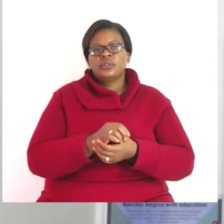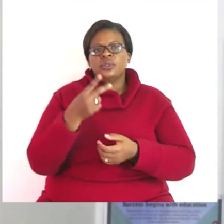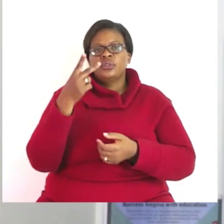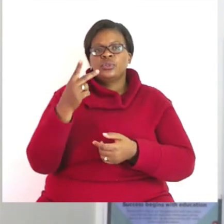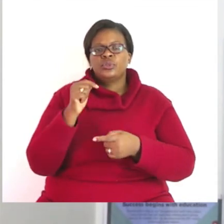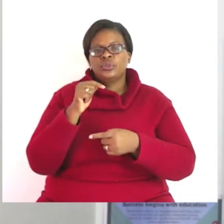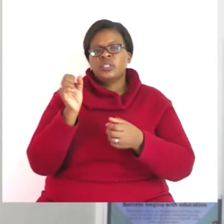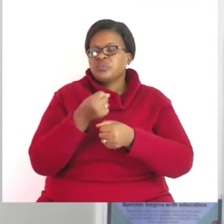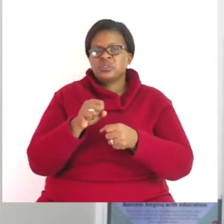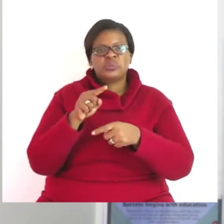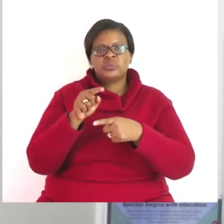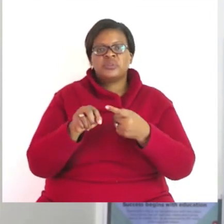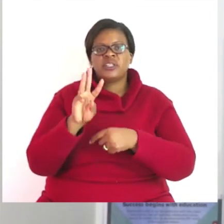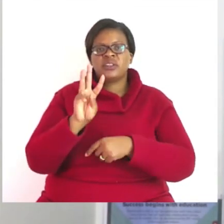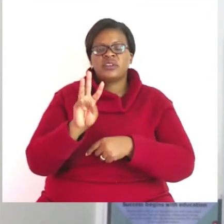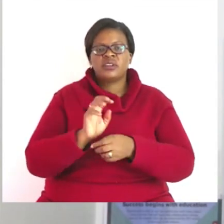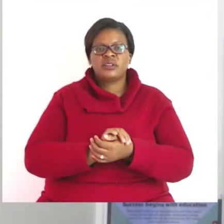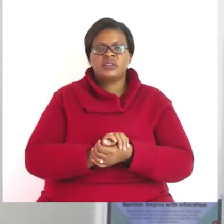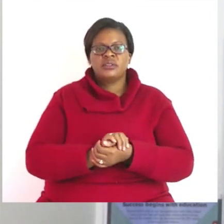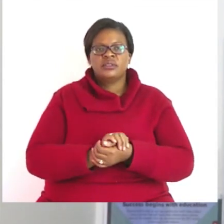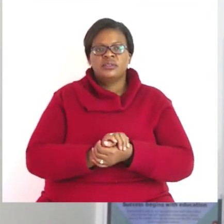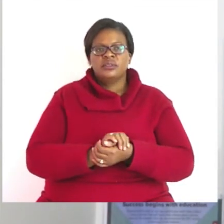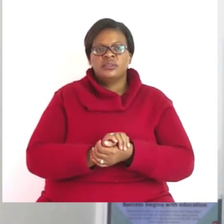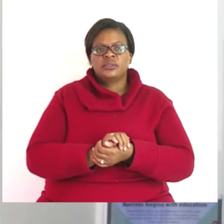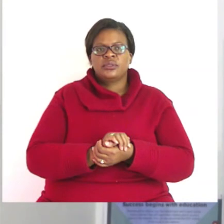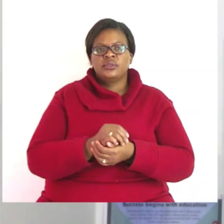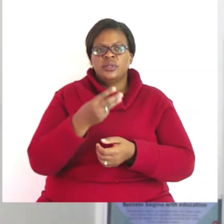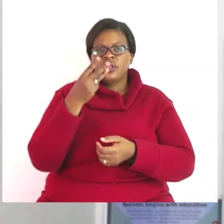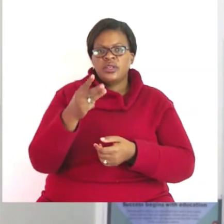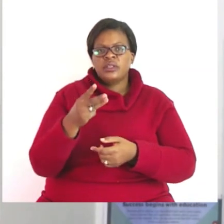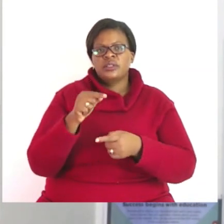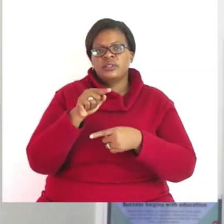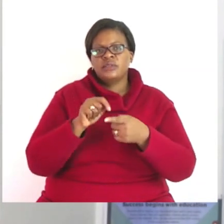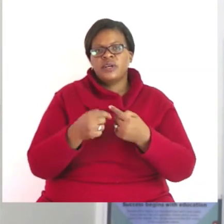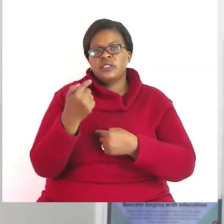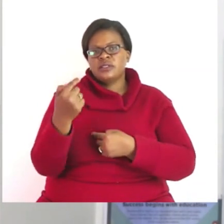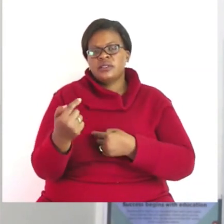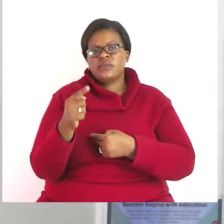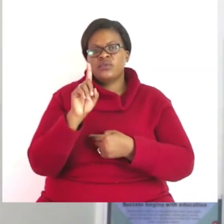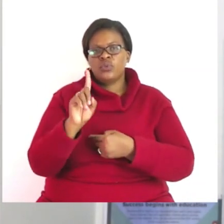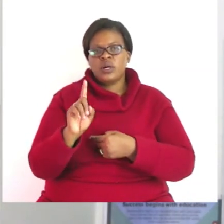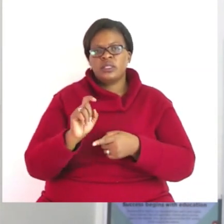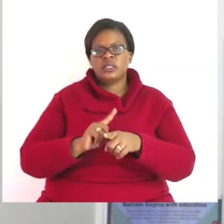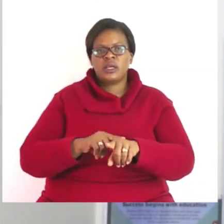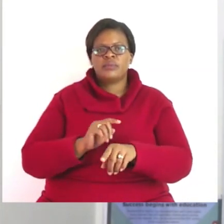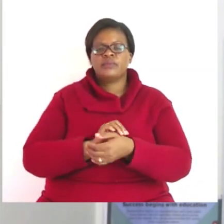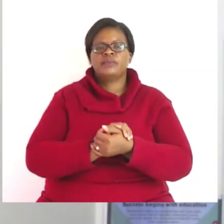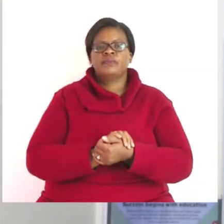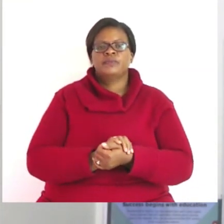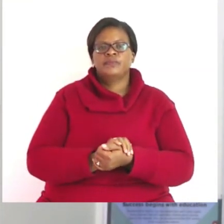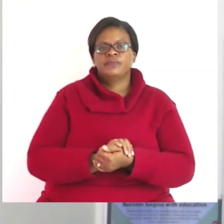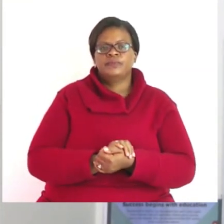2 cannot go into 3. 3, of course, can go into 3, so 3 goes into